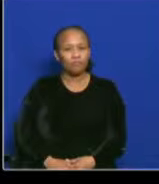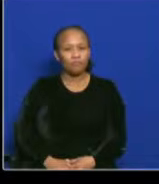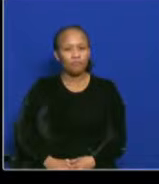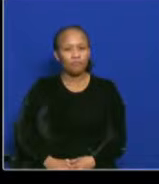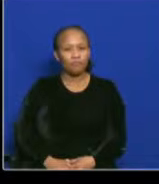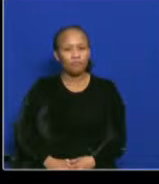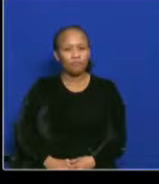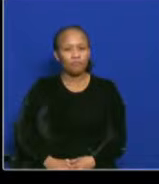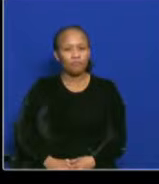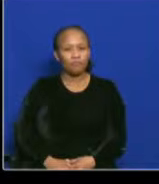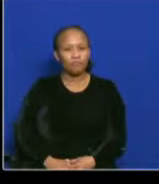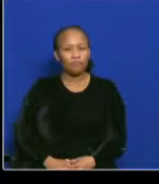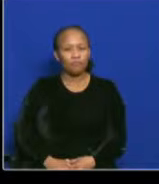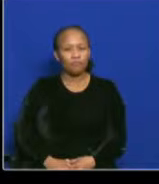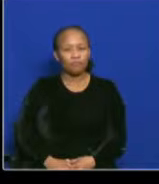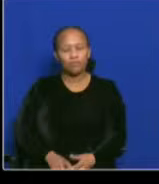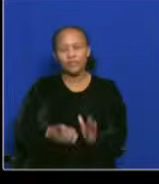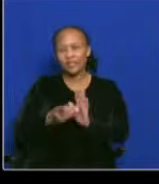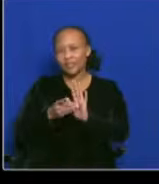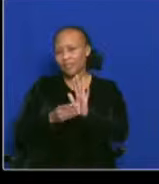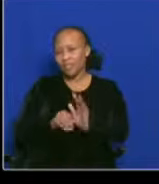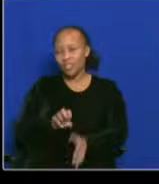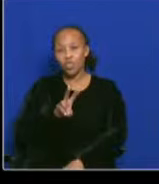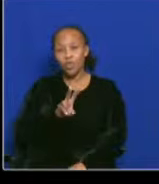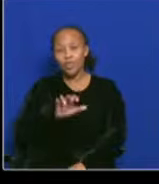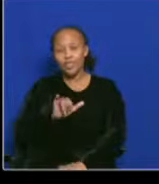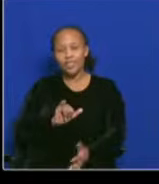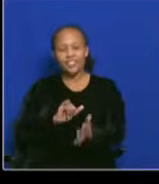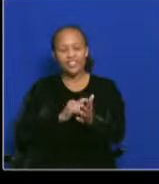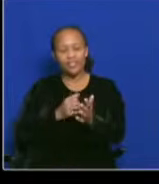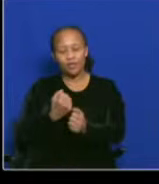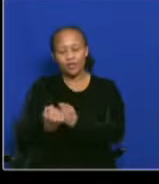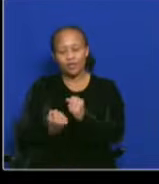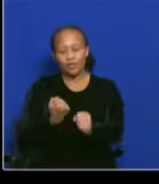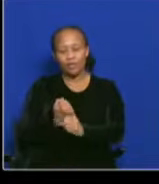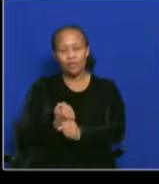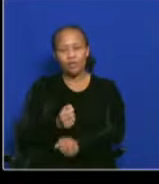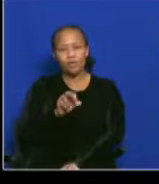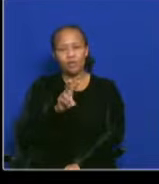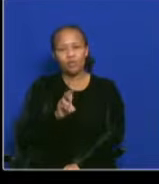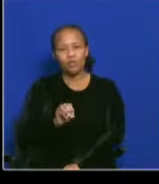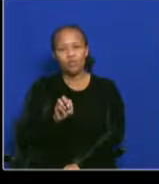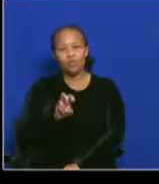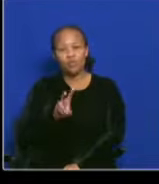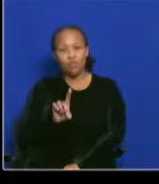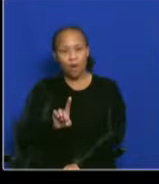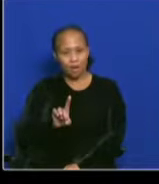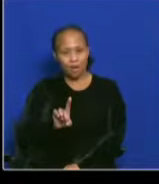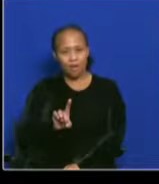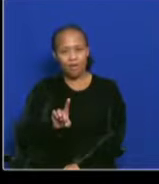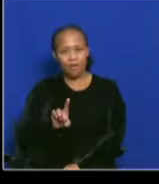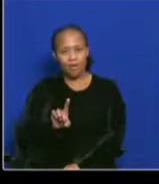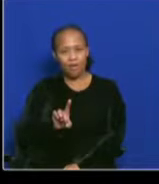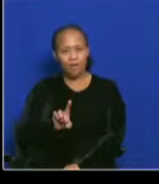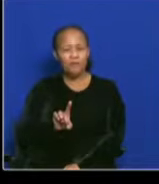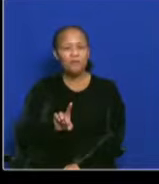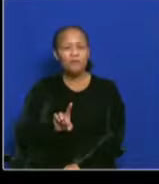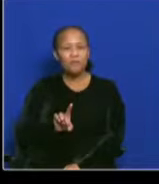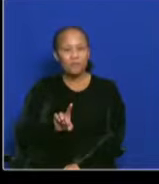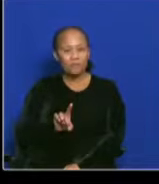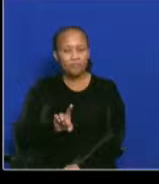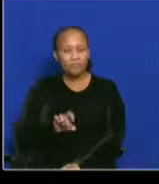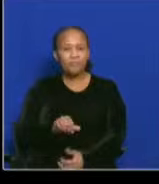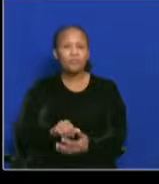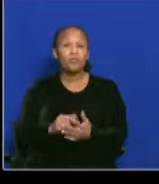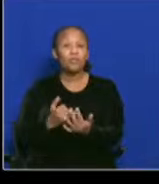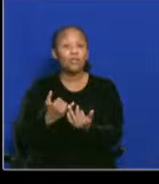And it's dated 26 January 2021, and it's addressed to the